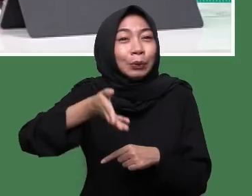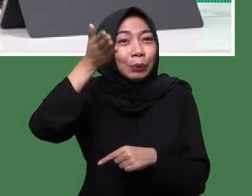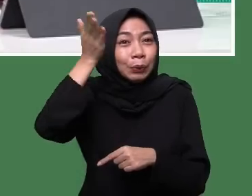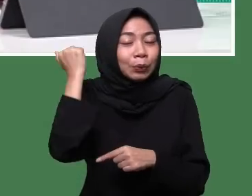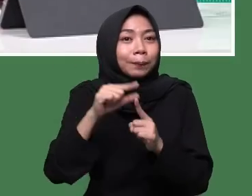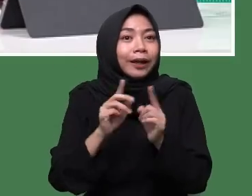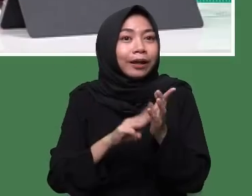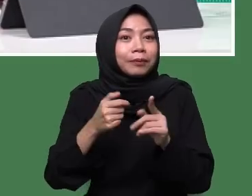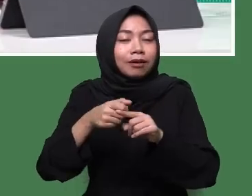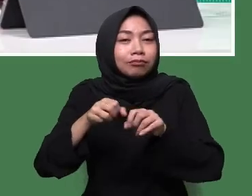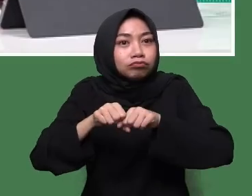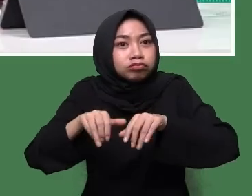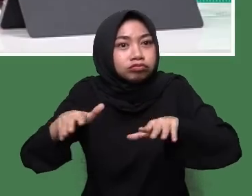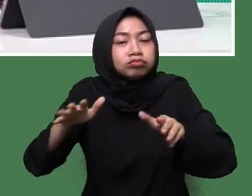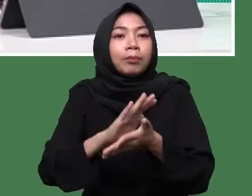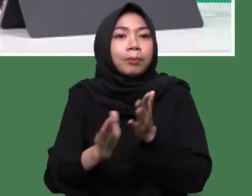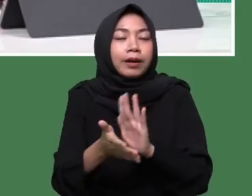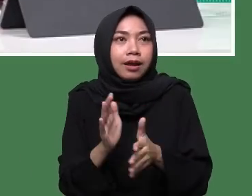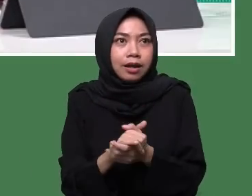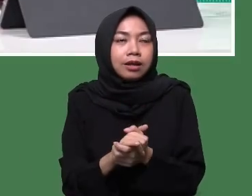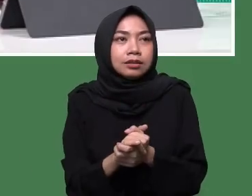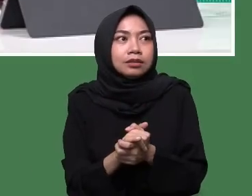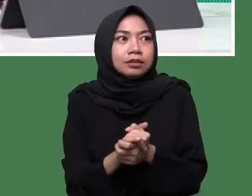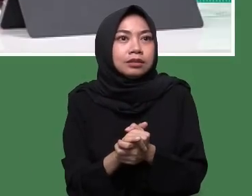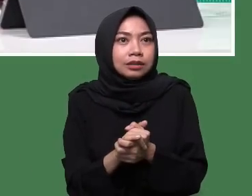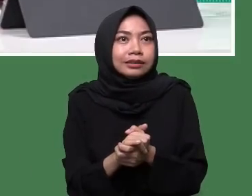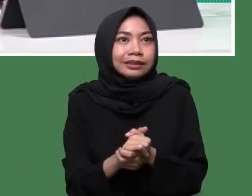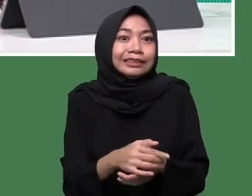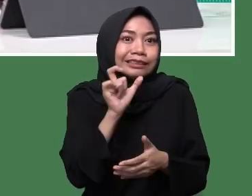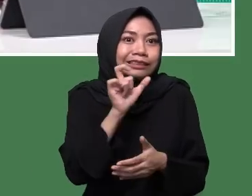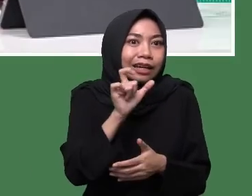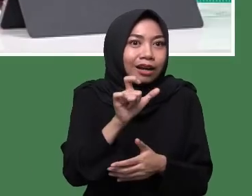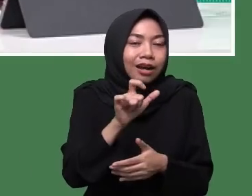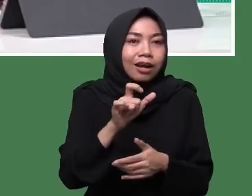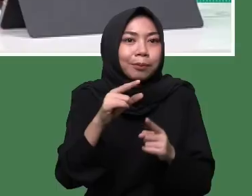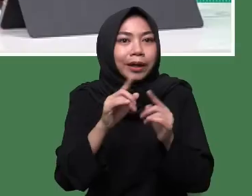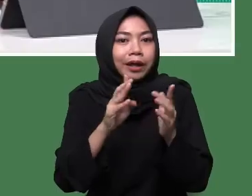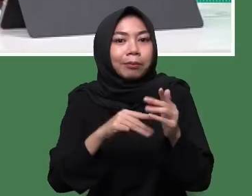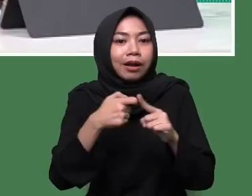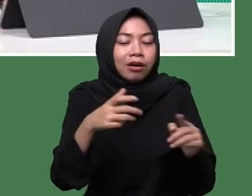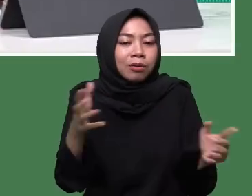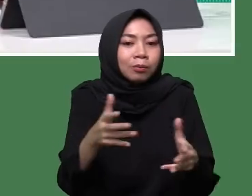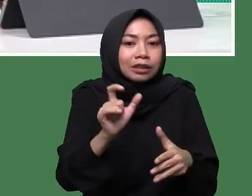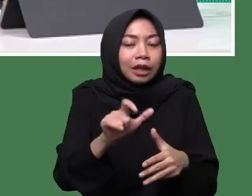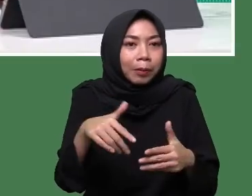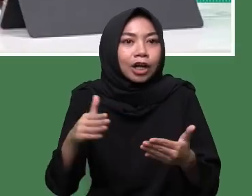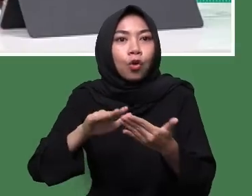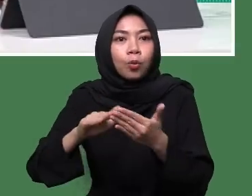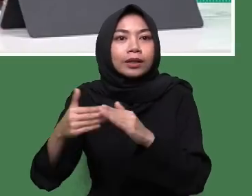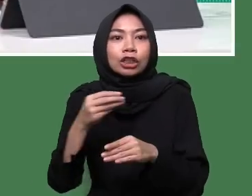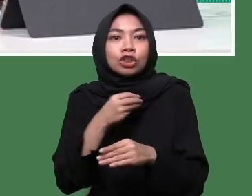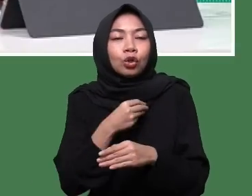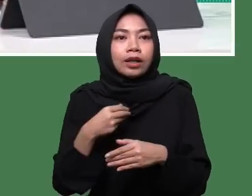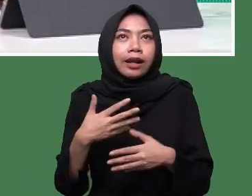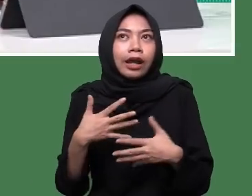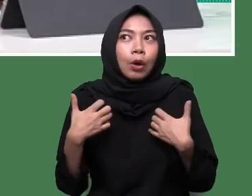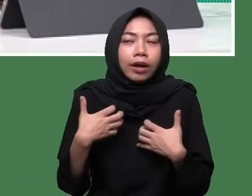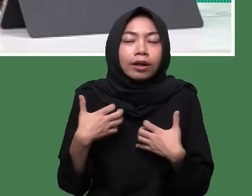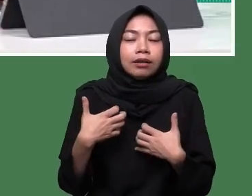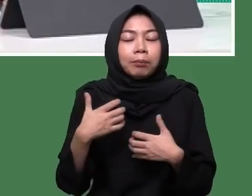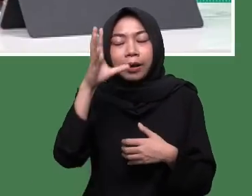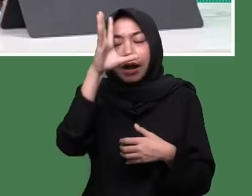FMD is widely known, at least in the veterinary community in Indonesia and largely